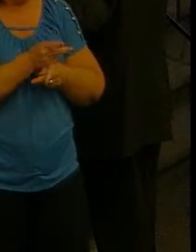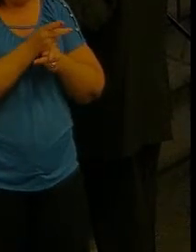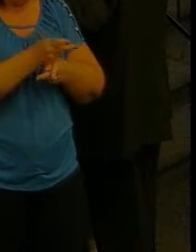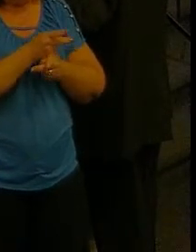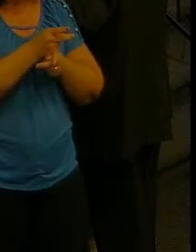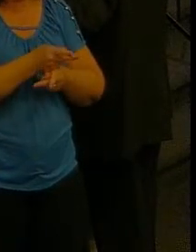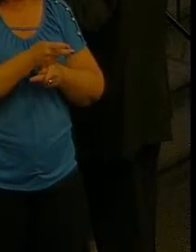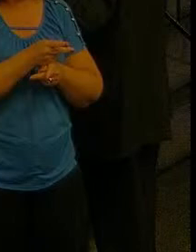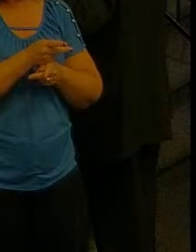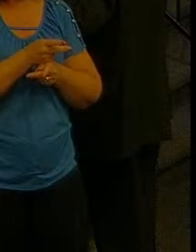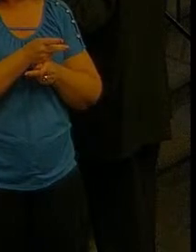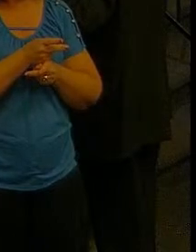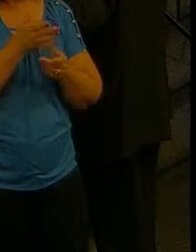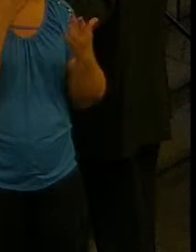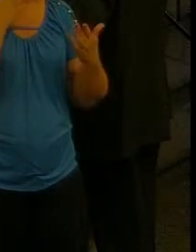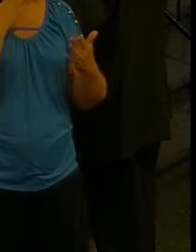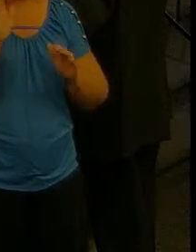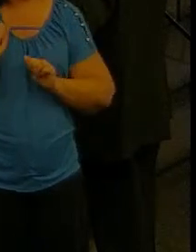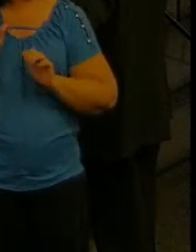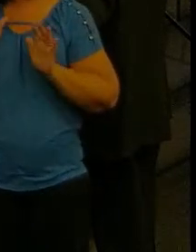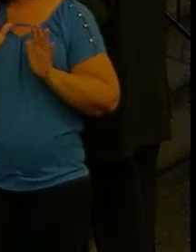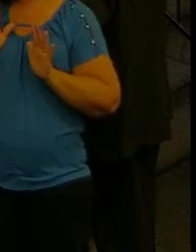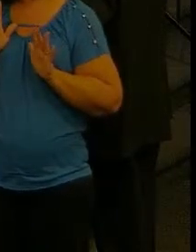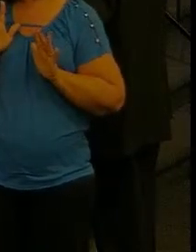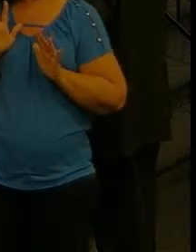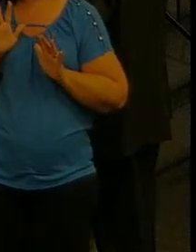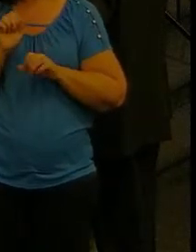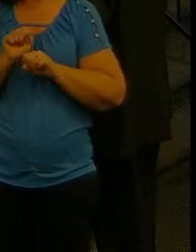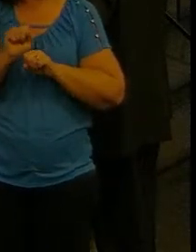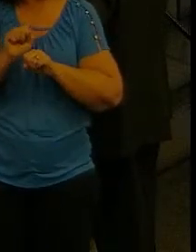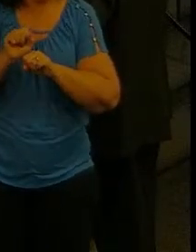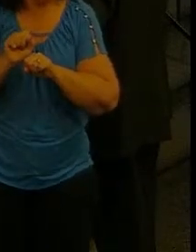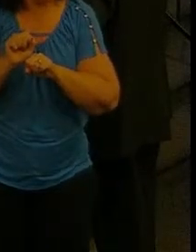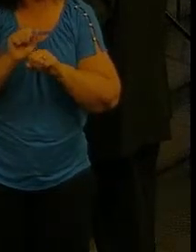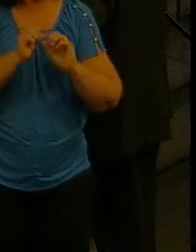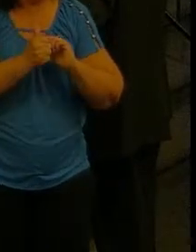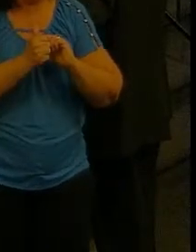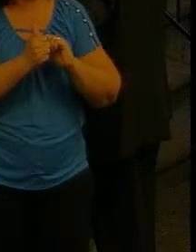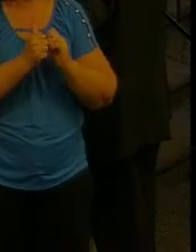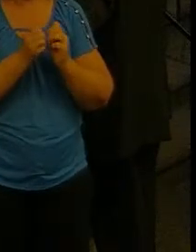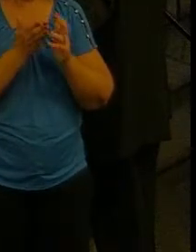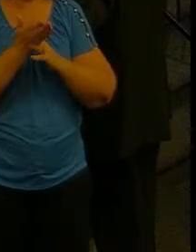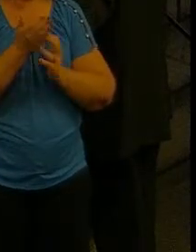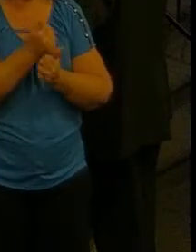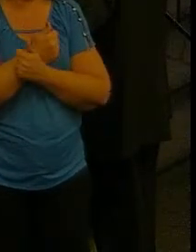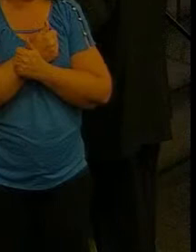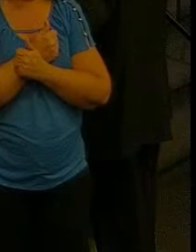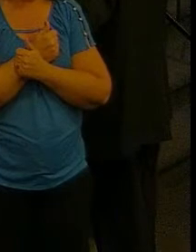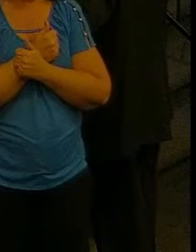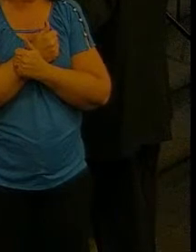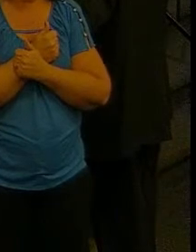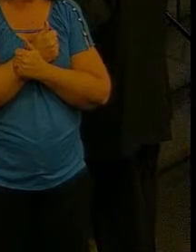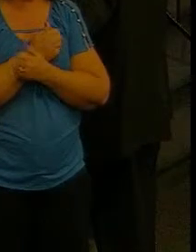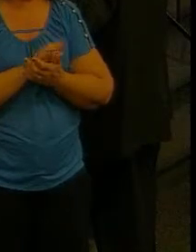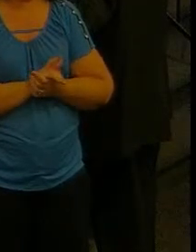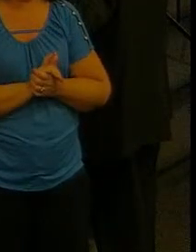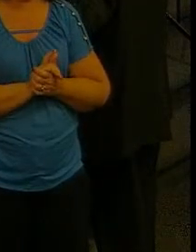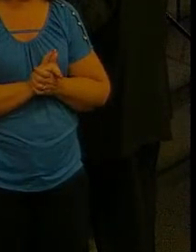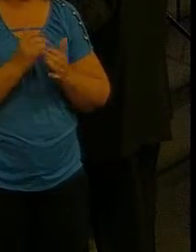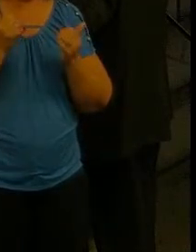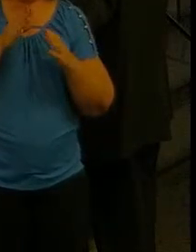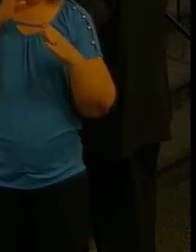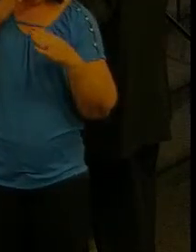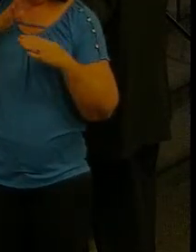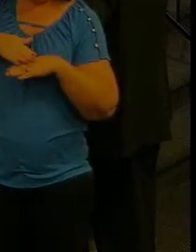And we thank you for his sacrifice, for his labor of love. And Lord, we want to pray for that missionary family today. Thank you for positioning them on the continent